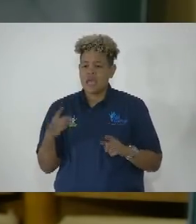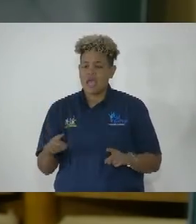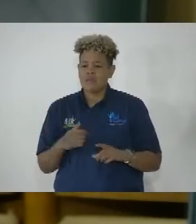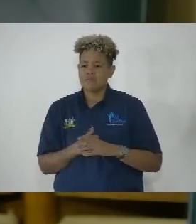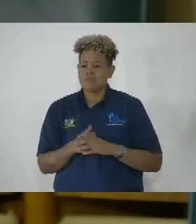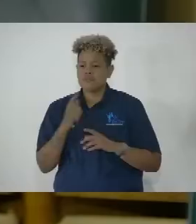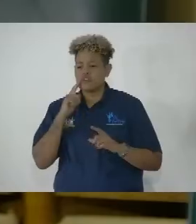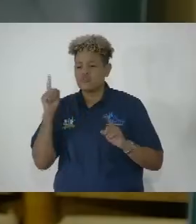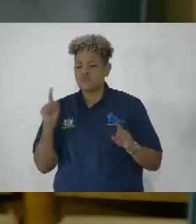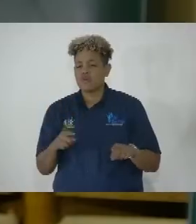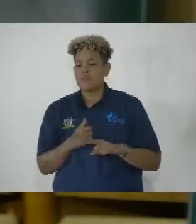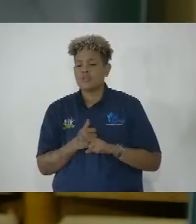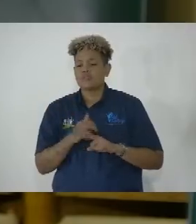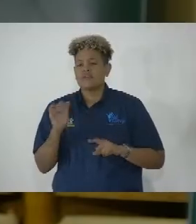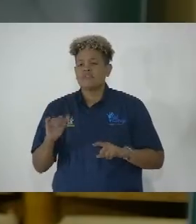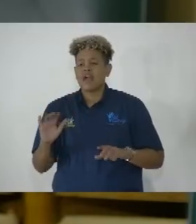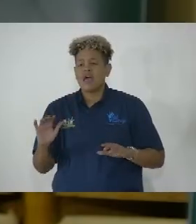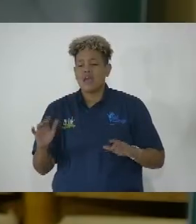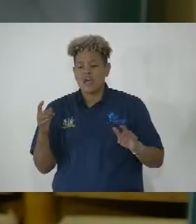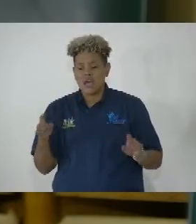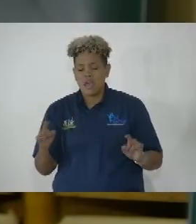the report of which was